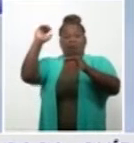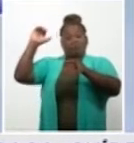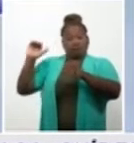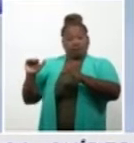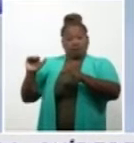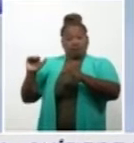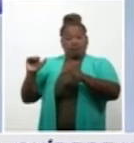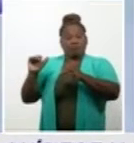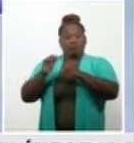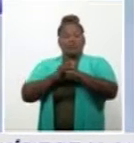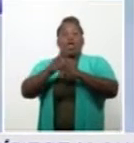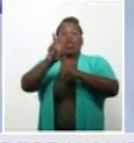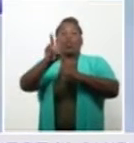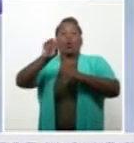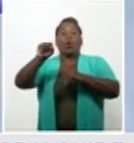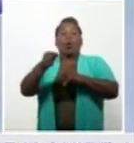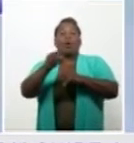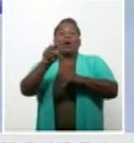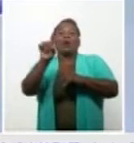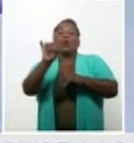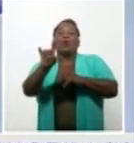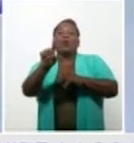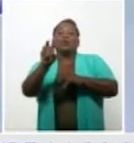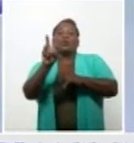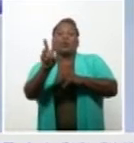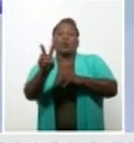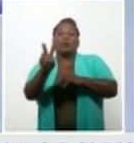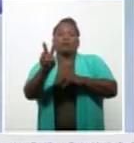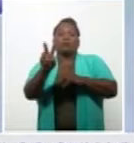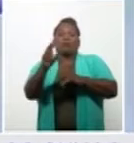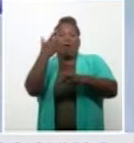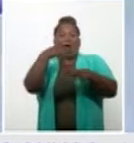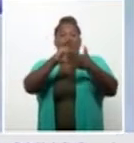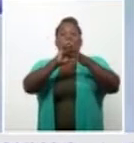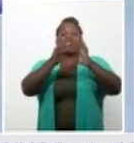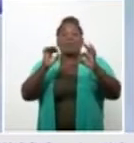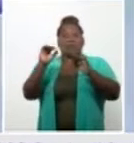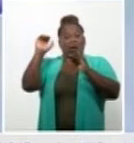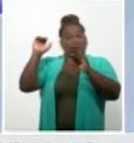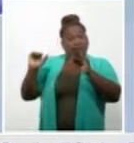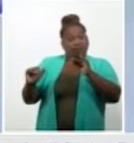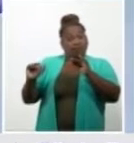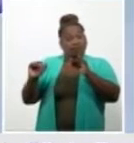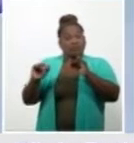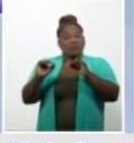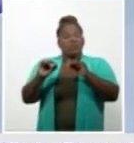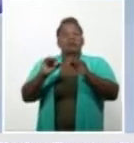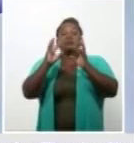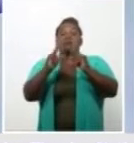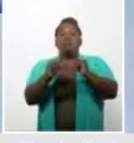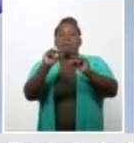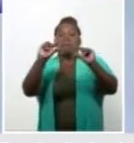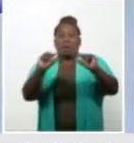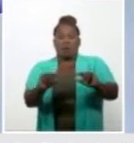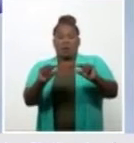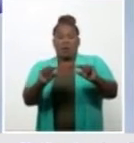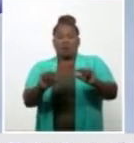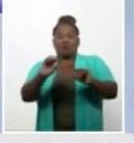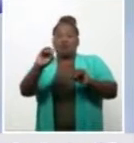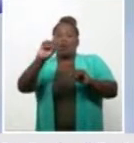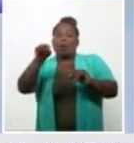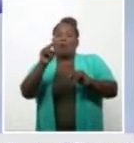And we can state that as of today, 11 provinces and the special municipality of the Isle of Youth have not